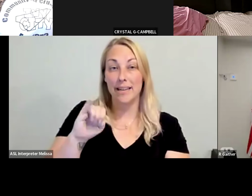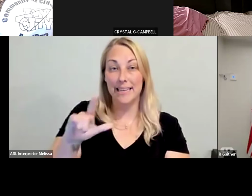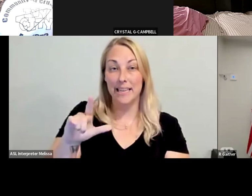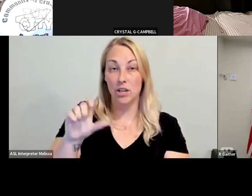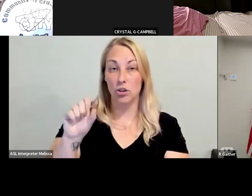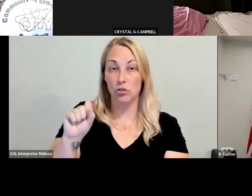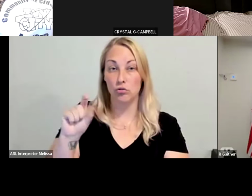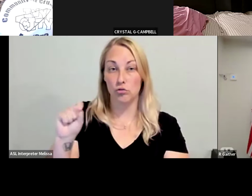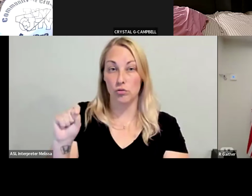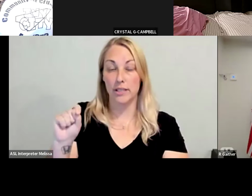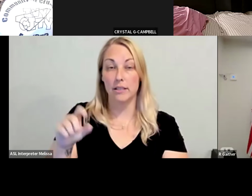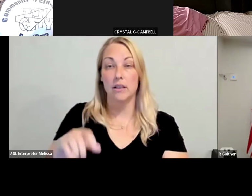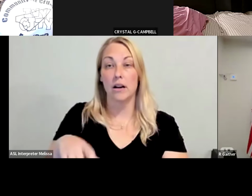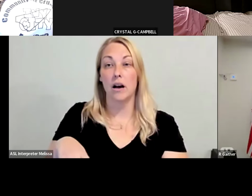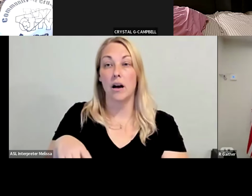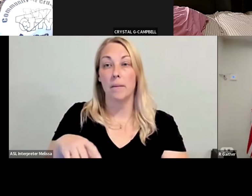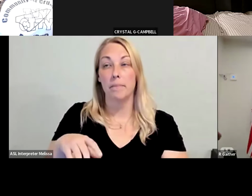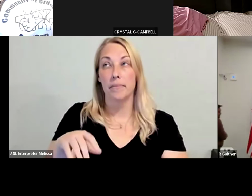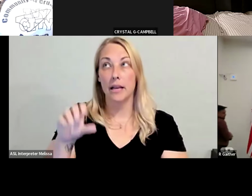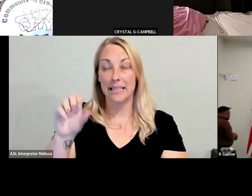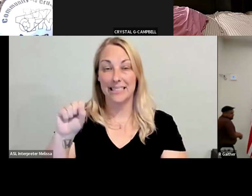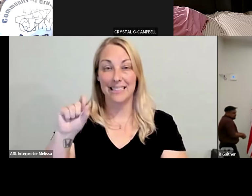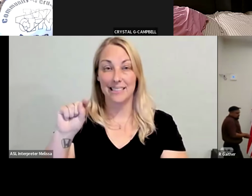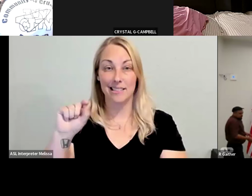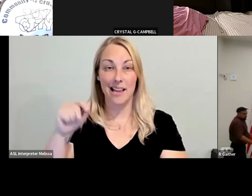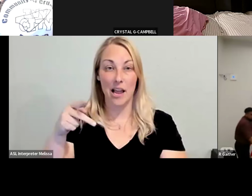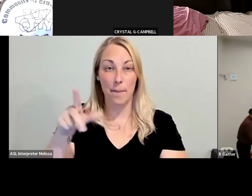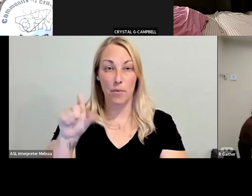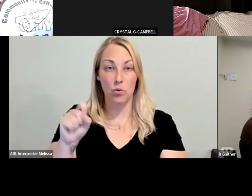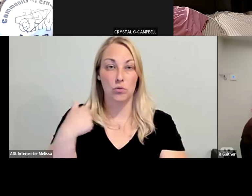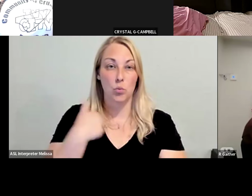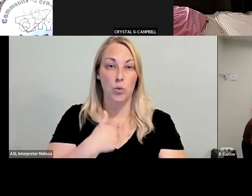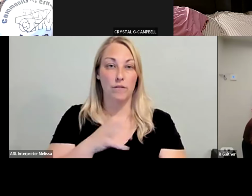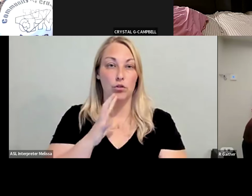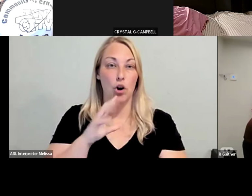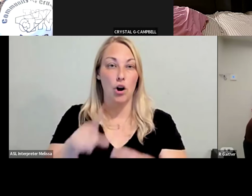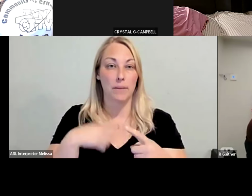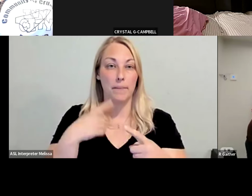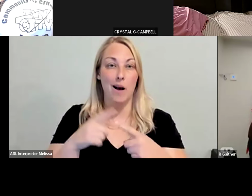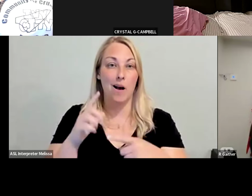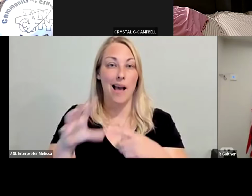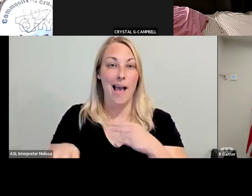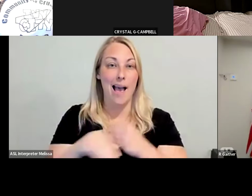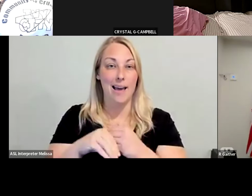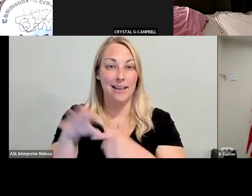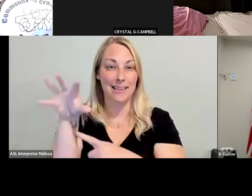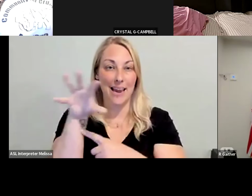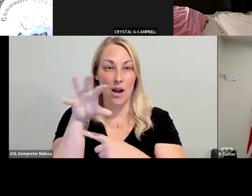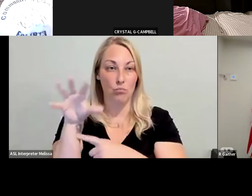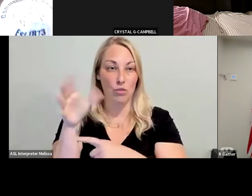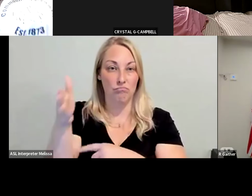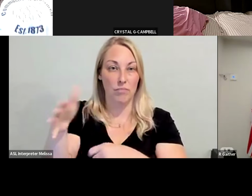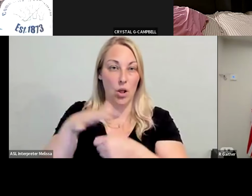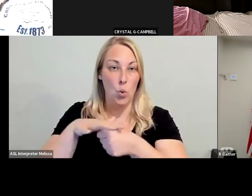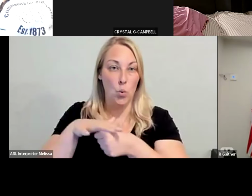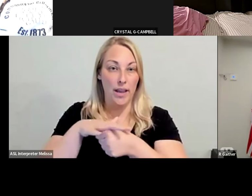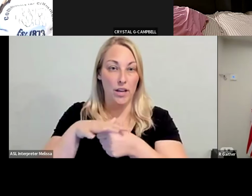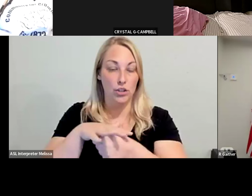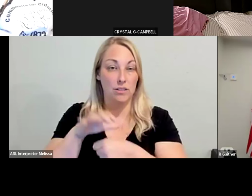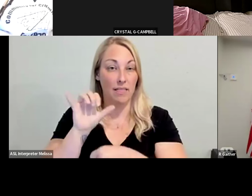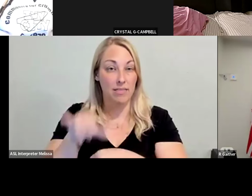or Staples and Neal, I know we've talked about putting cameras at that location. Is